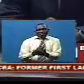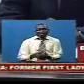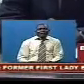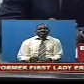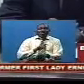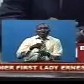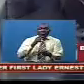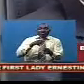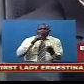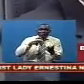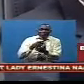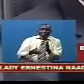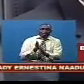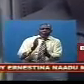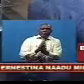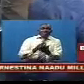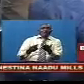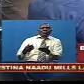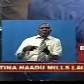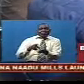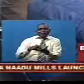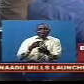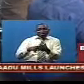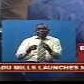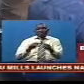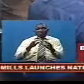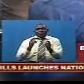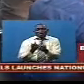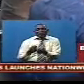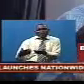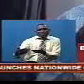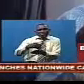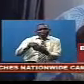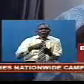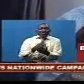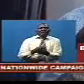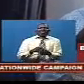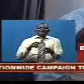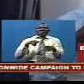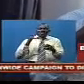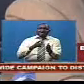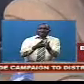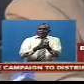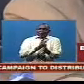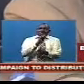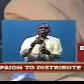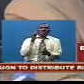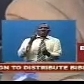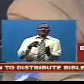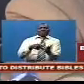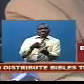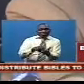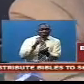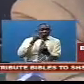the authority. According to him, the provisions of the tax laws to recover these outstanding arrears through hard enforcement